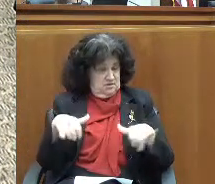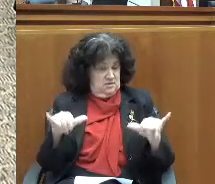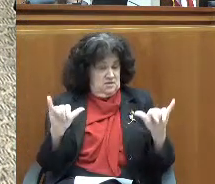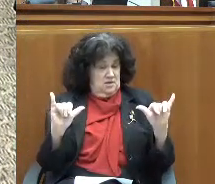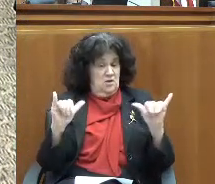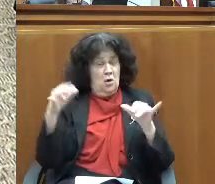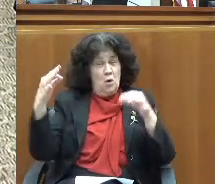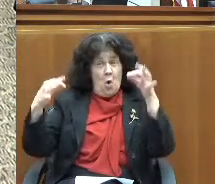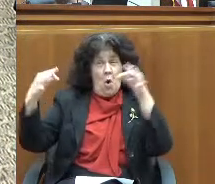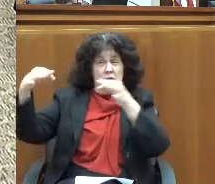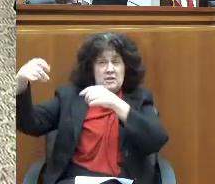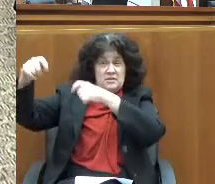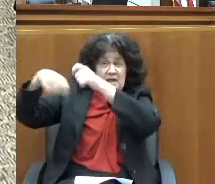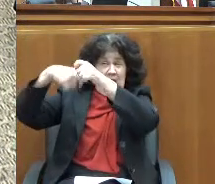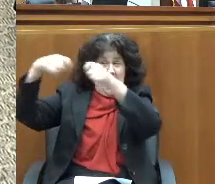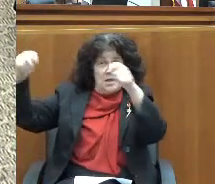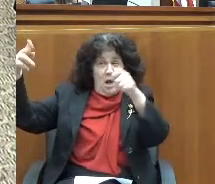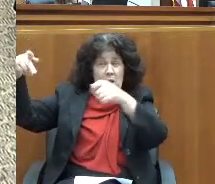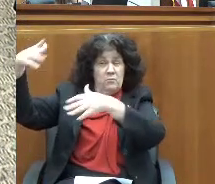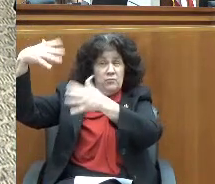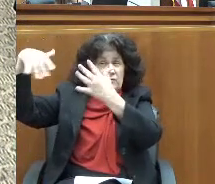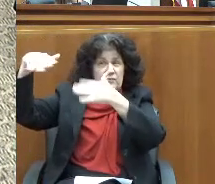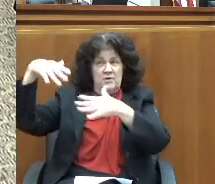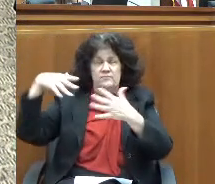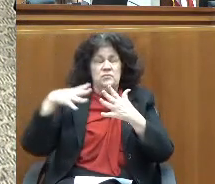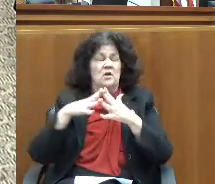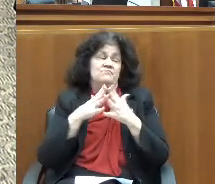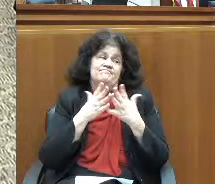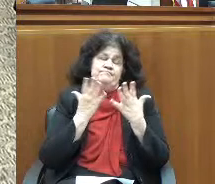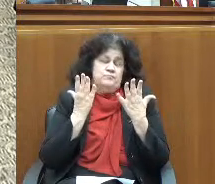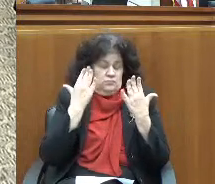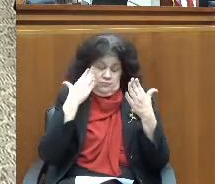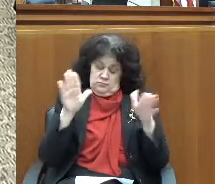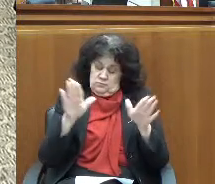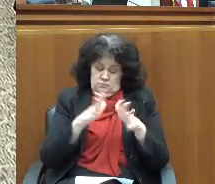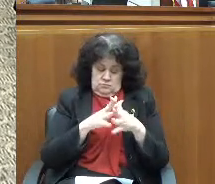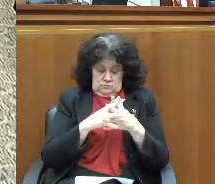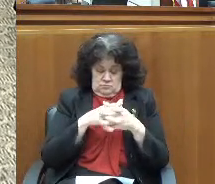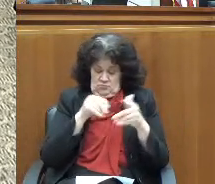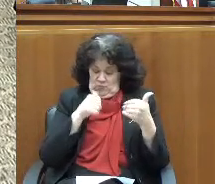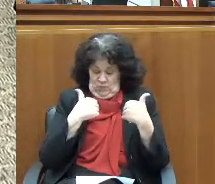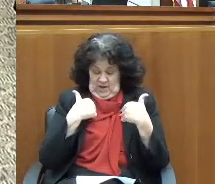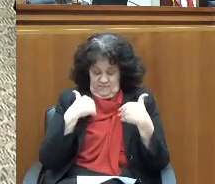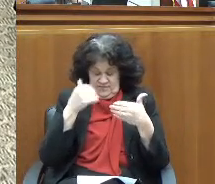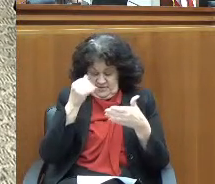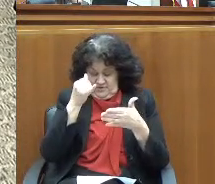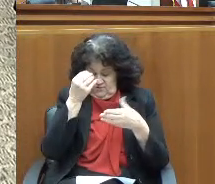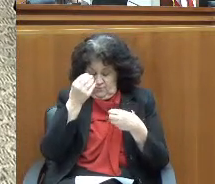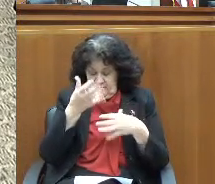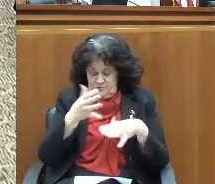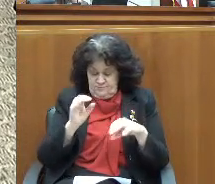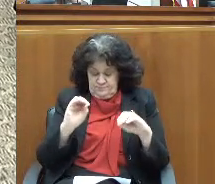in the court system, or is I it? don't have anything on that, so.